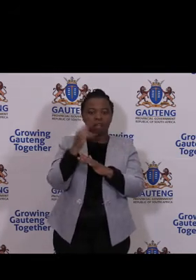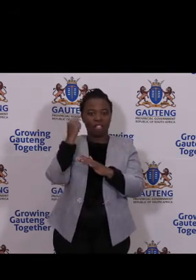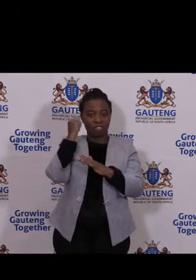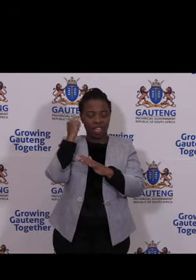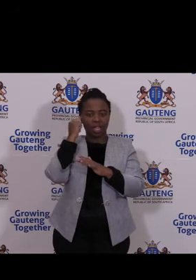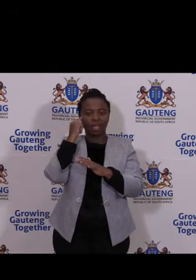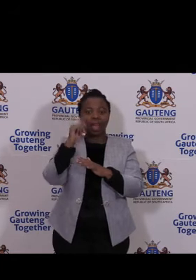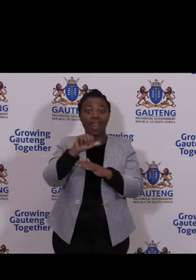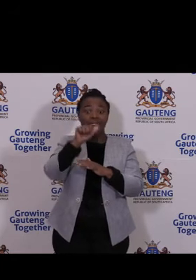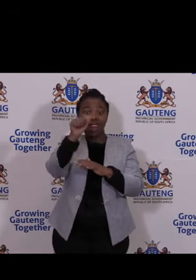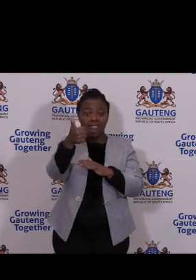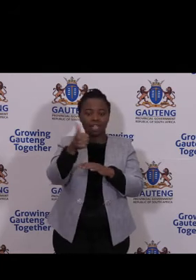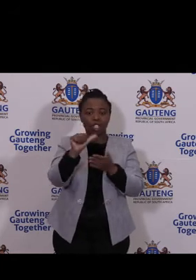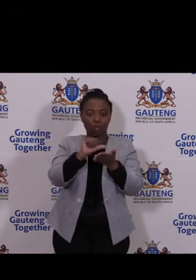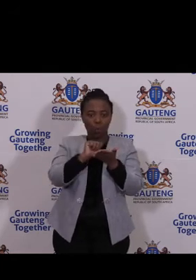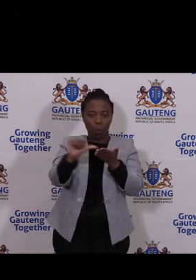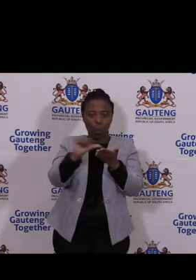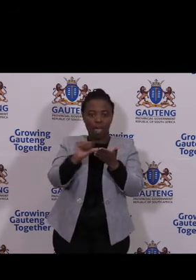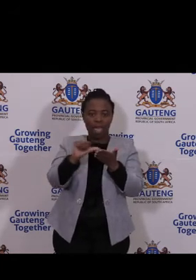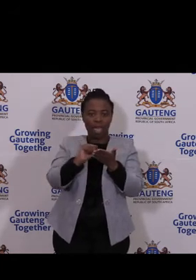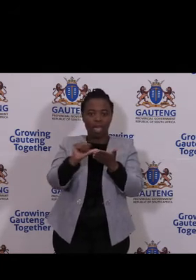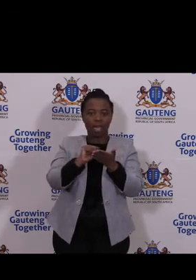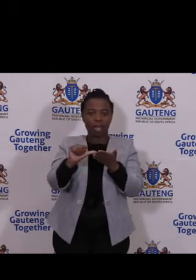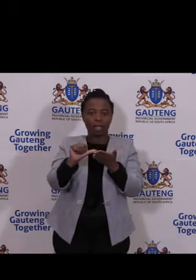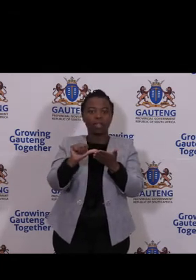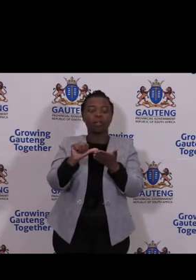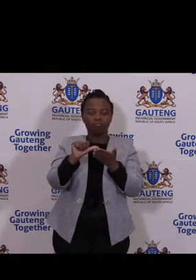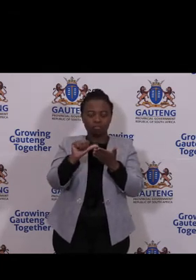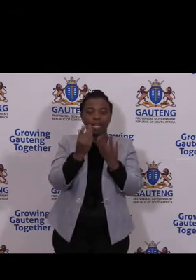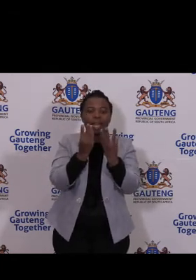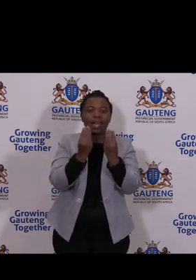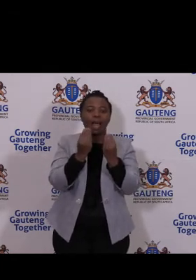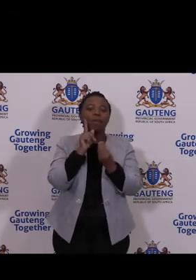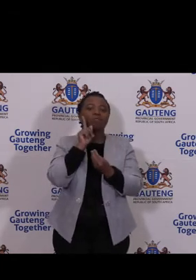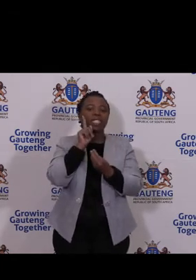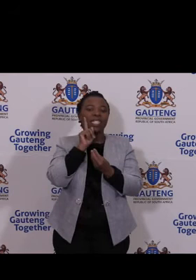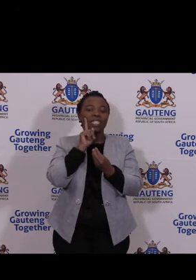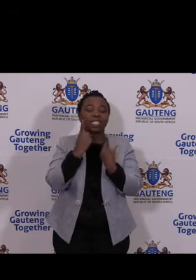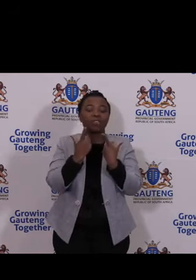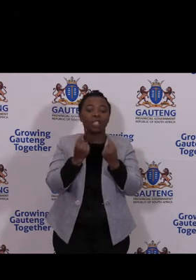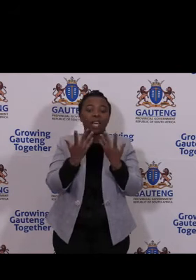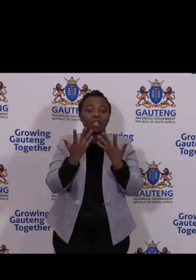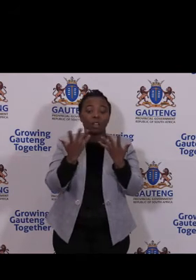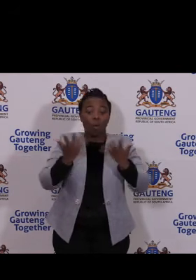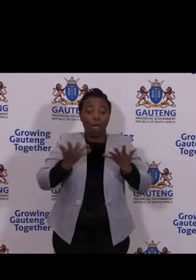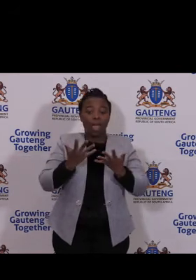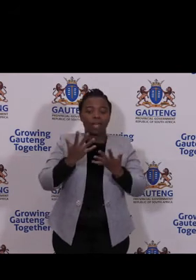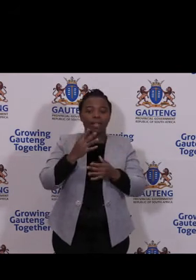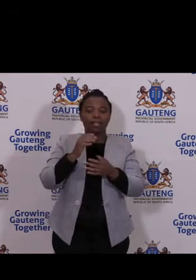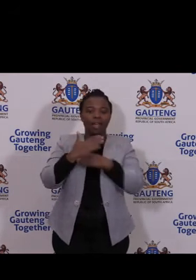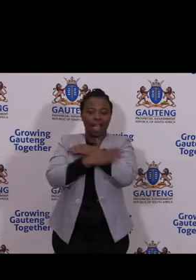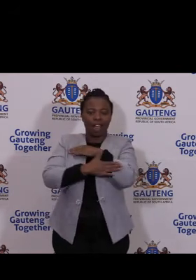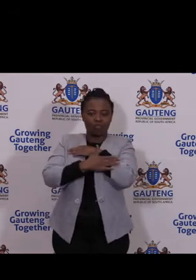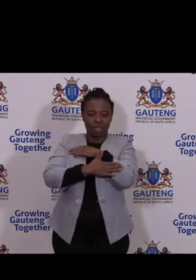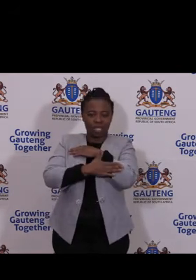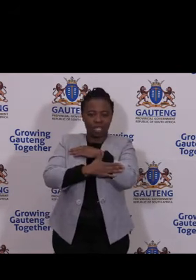week, we will have actually passed 1 million mark as the number of tests being done in the country. Gauteng will be